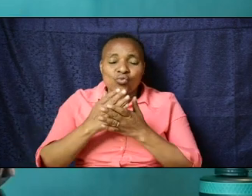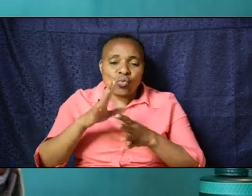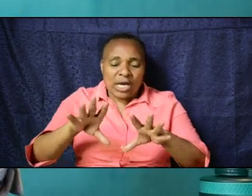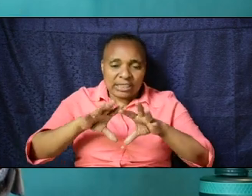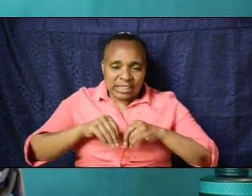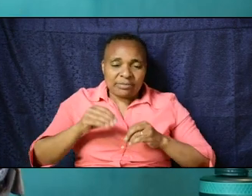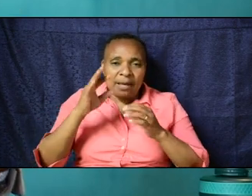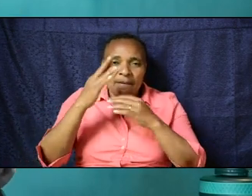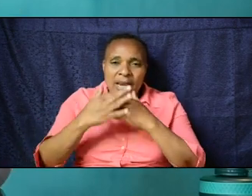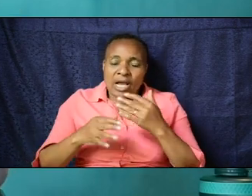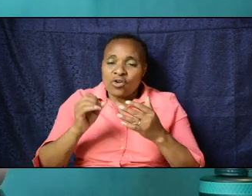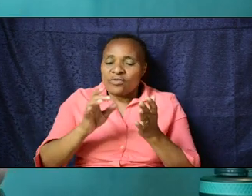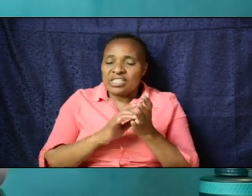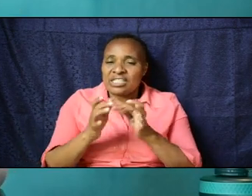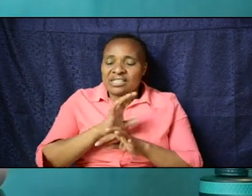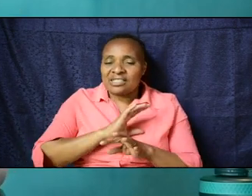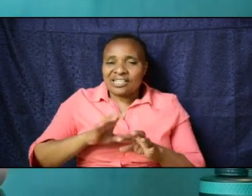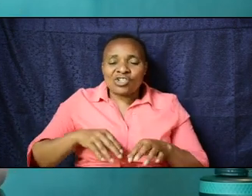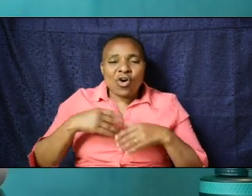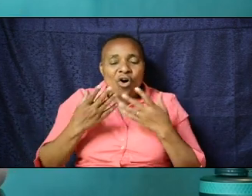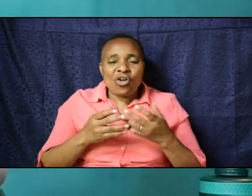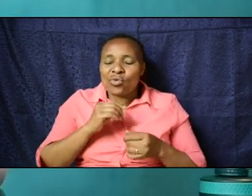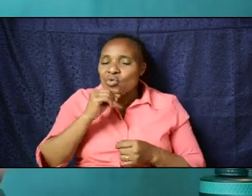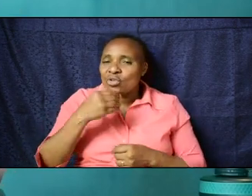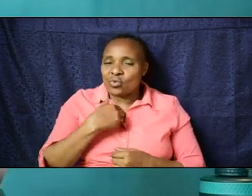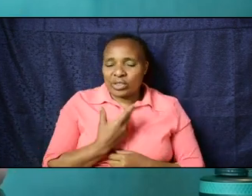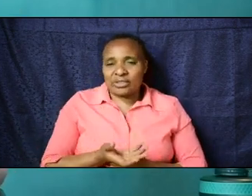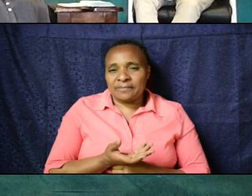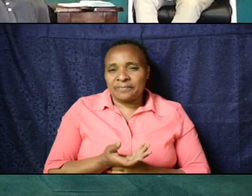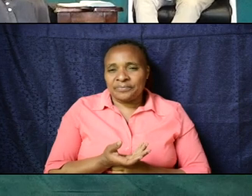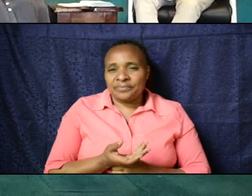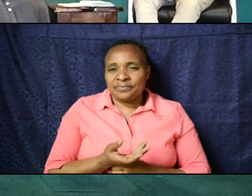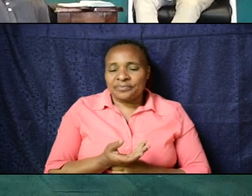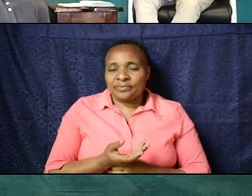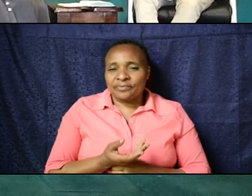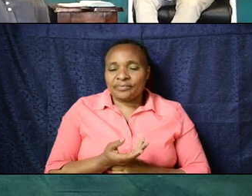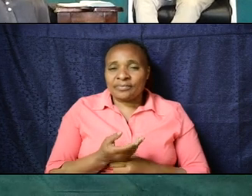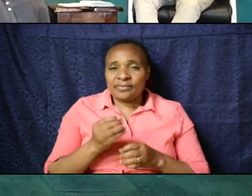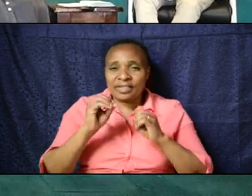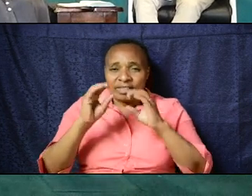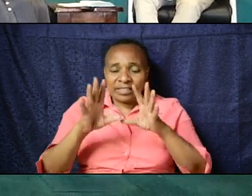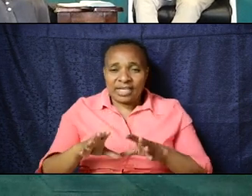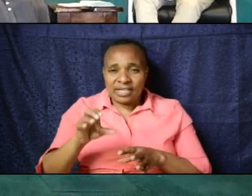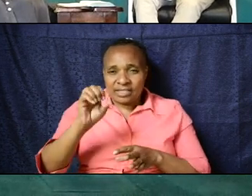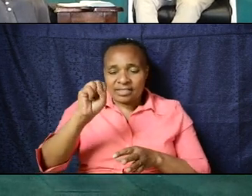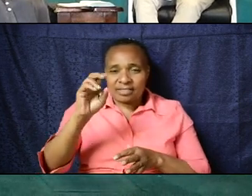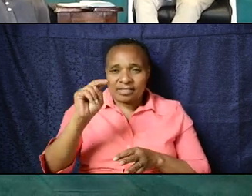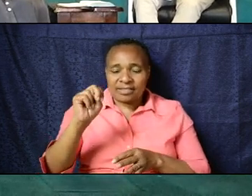accept the blood of Jesus or do you not? Now,